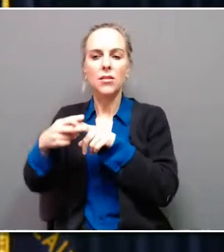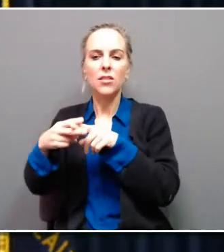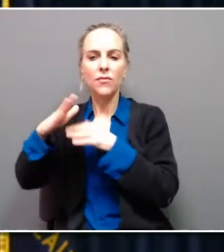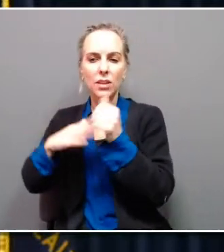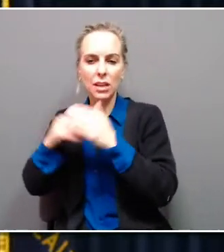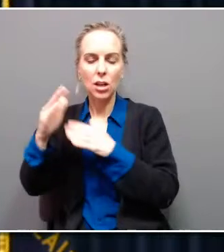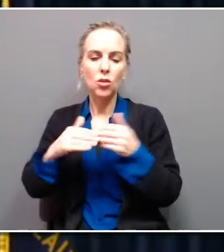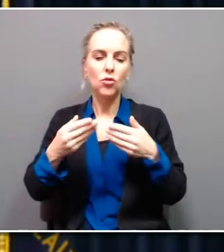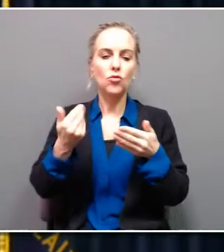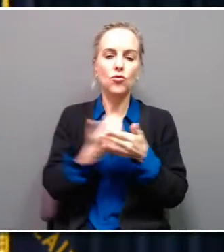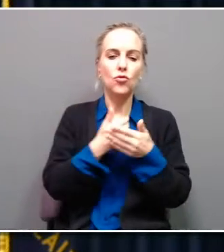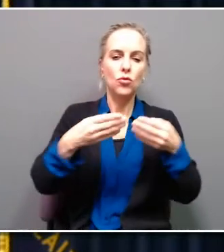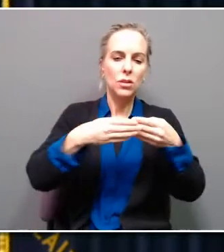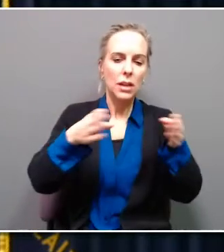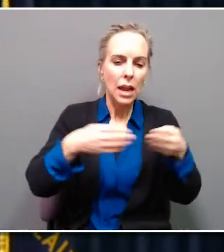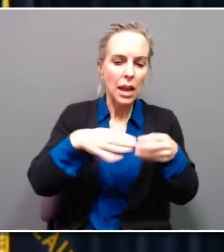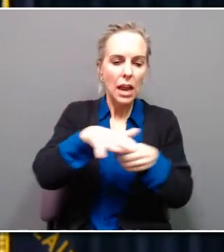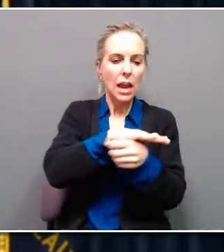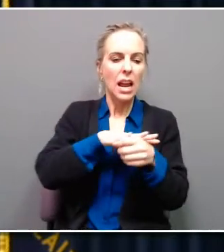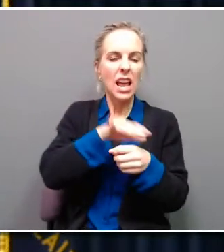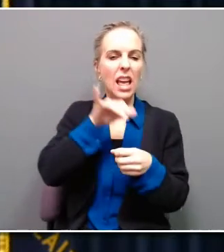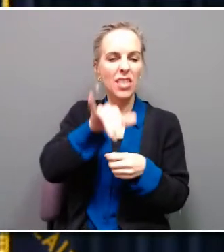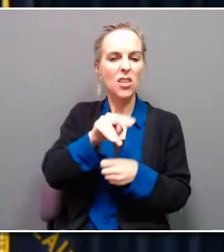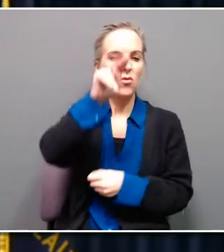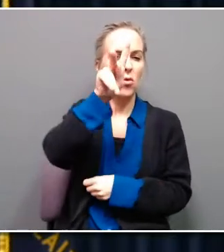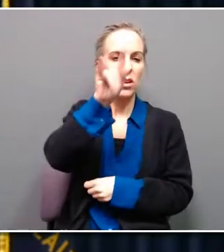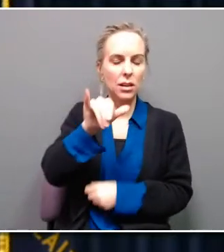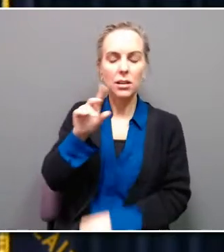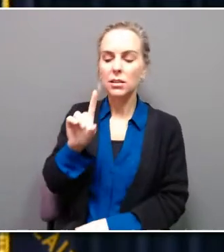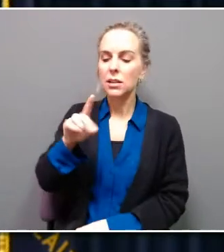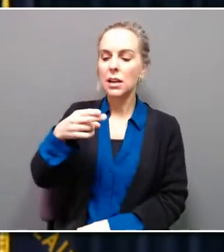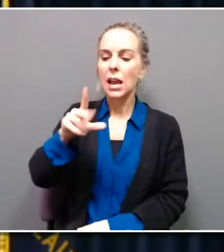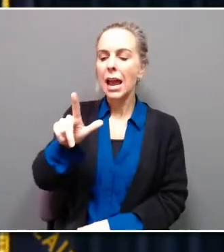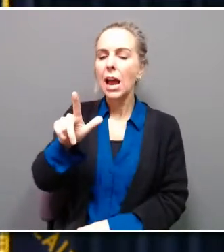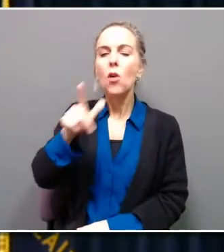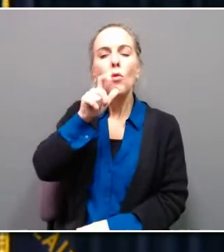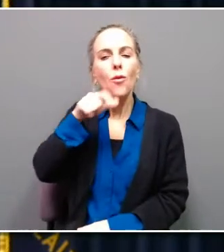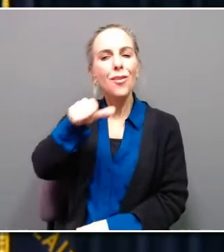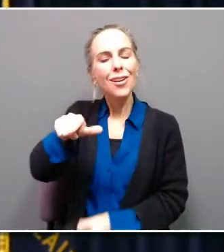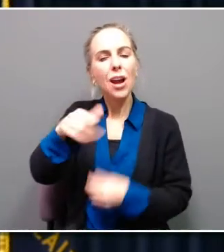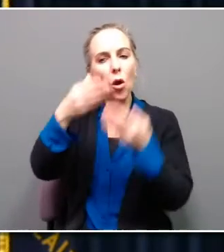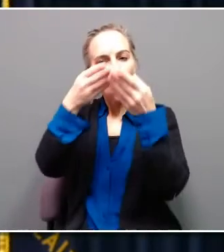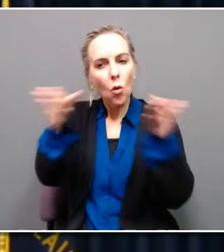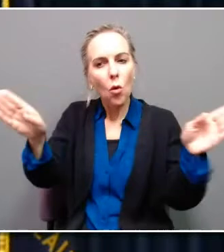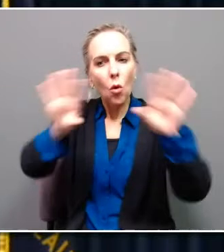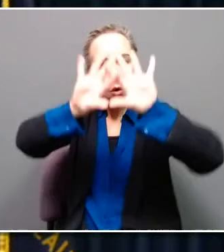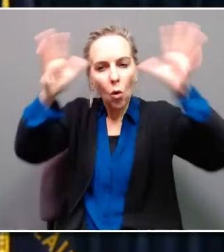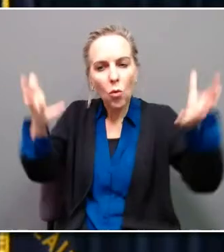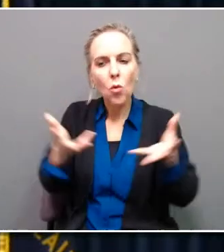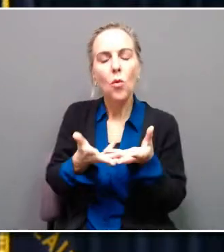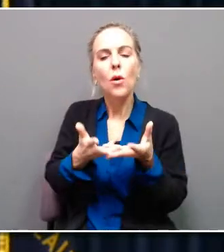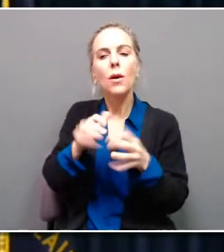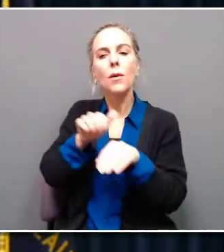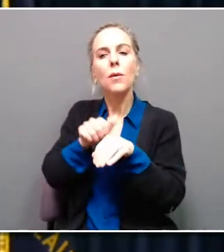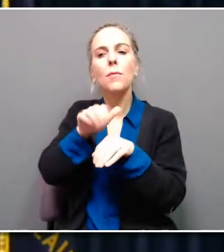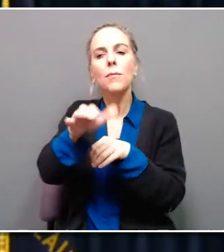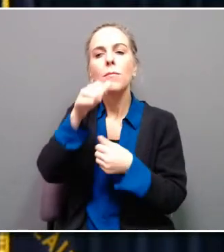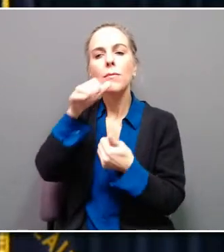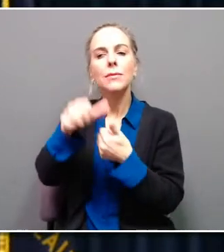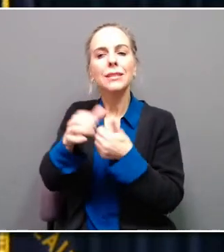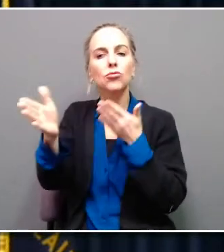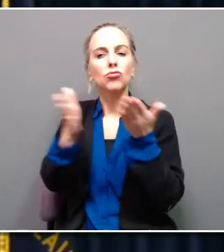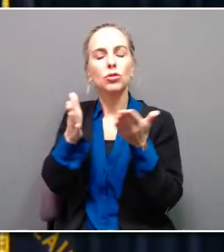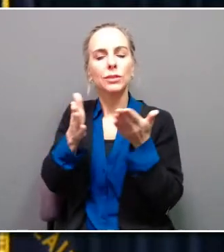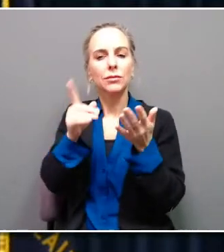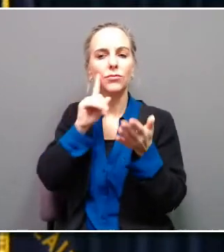in northern Kentucky. DHL is a global leader in mail delivery and logistics. Since 1983, the company's